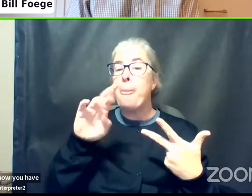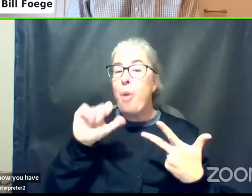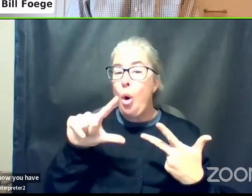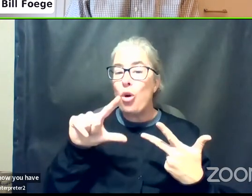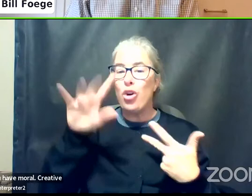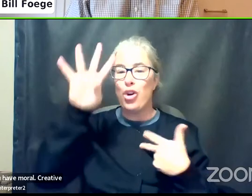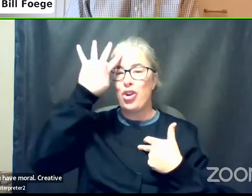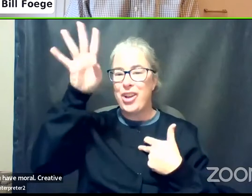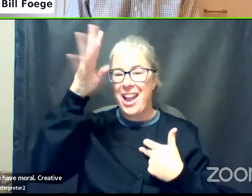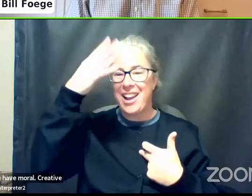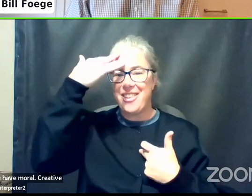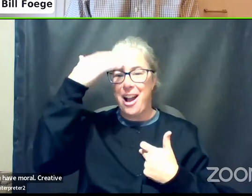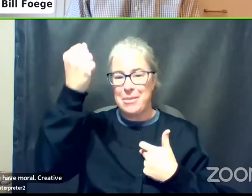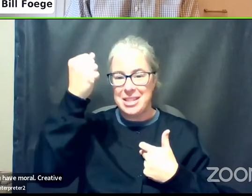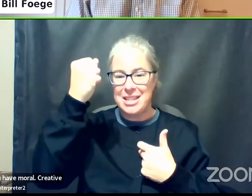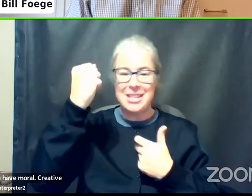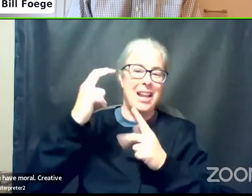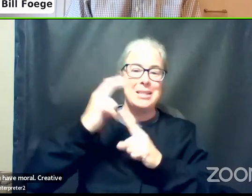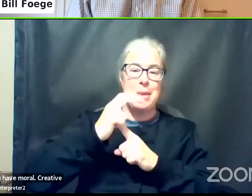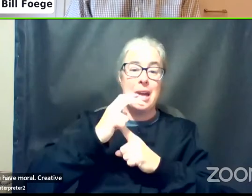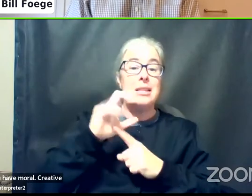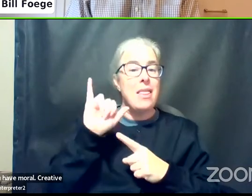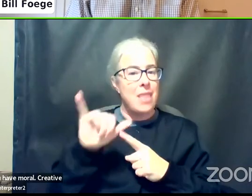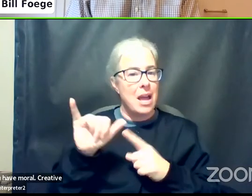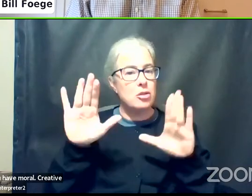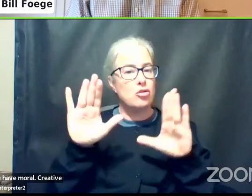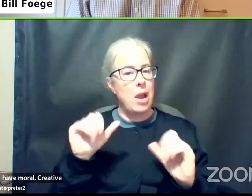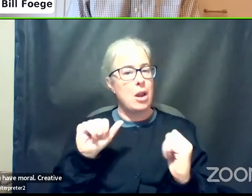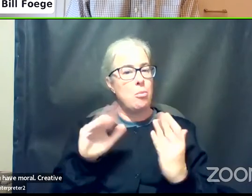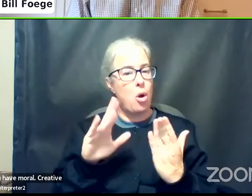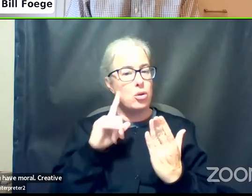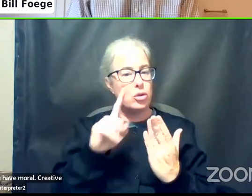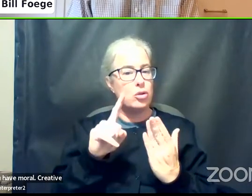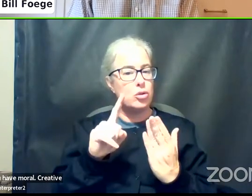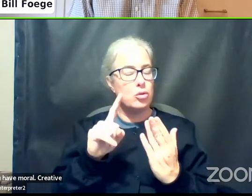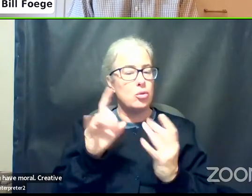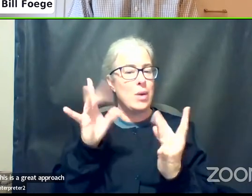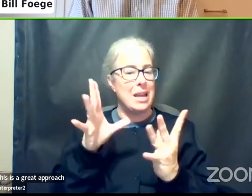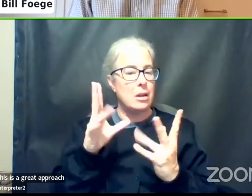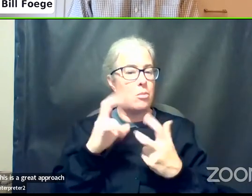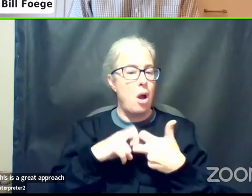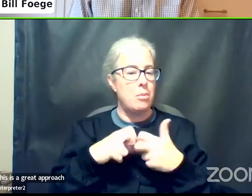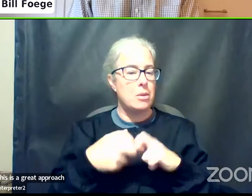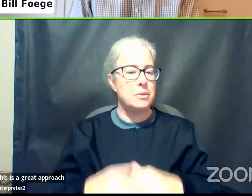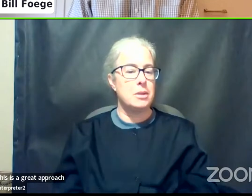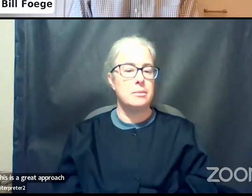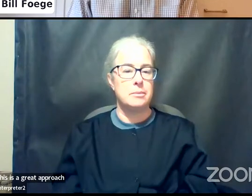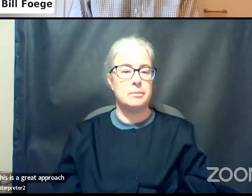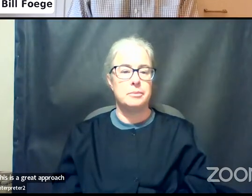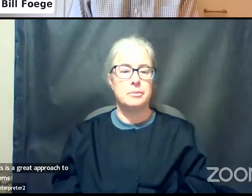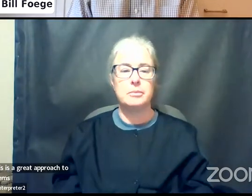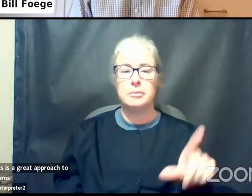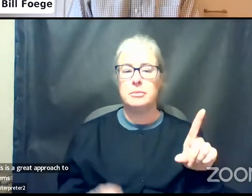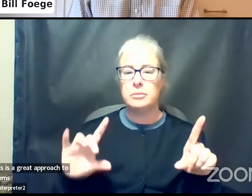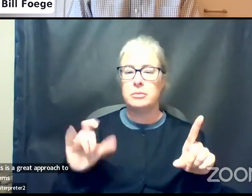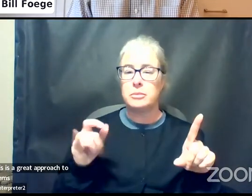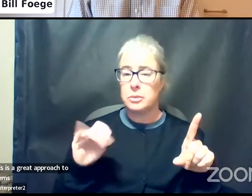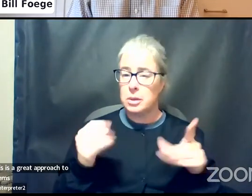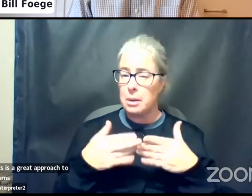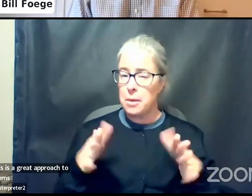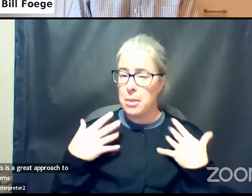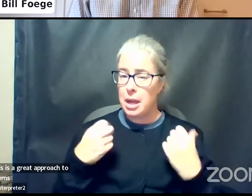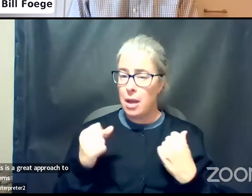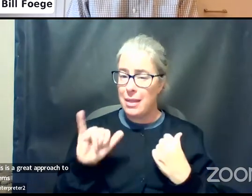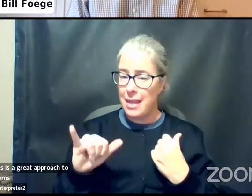sense at its best and this is a great approach to Wicked problems is is public health science